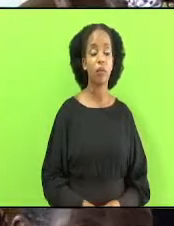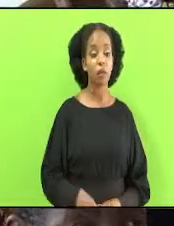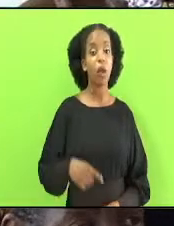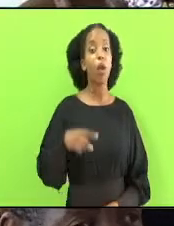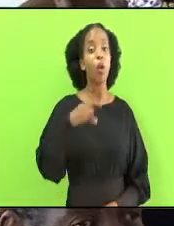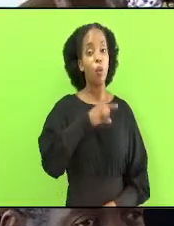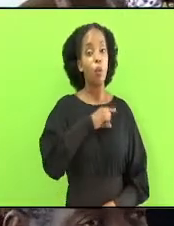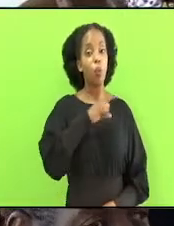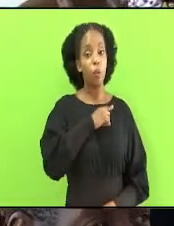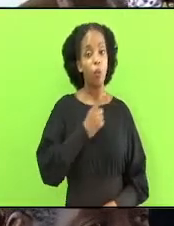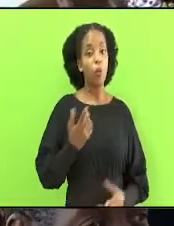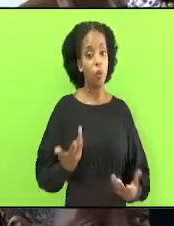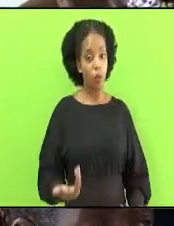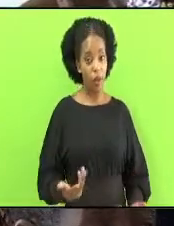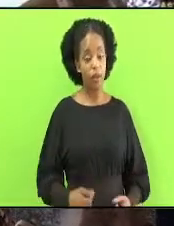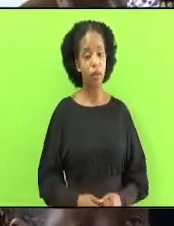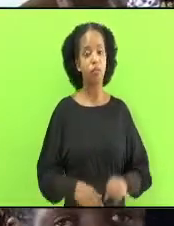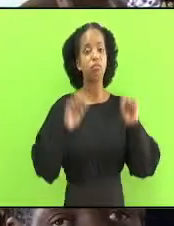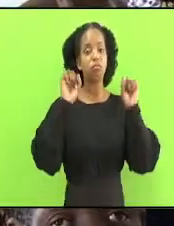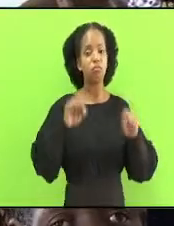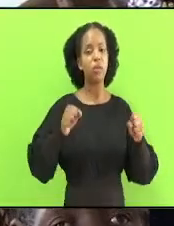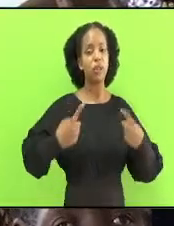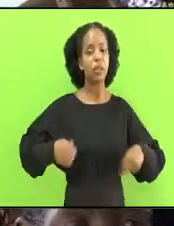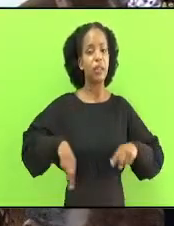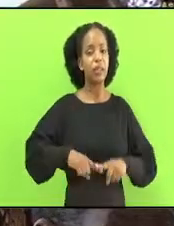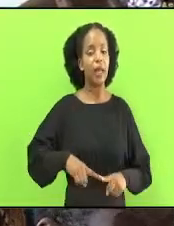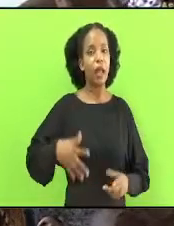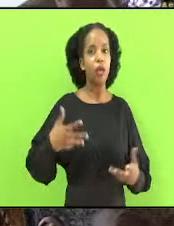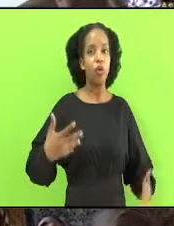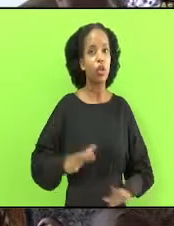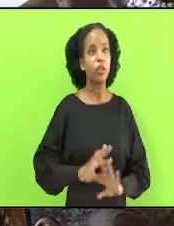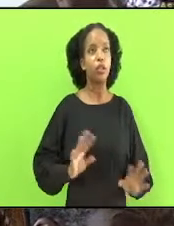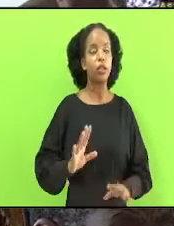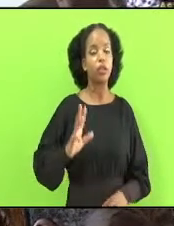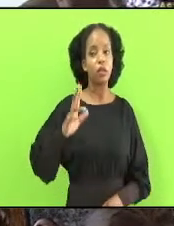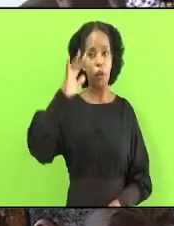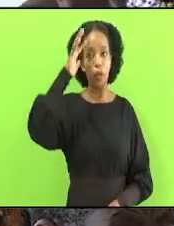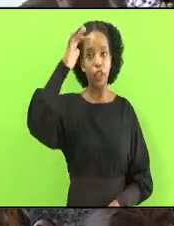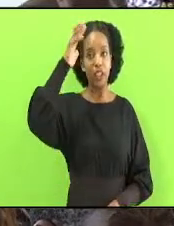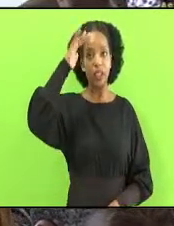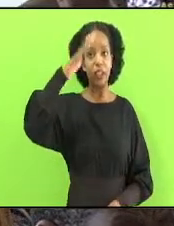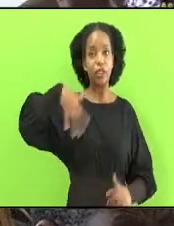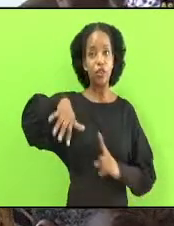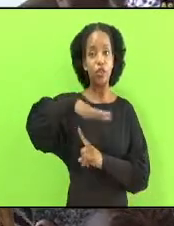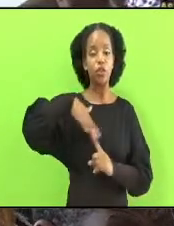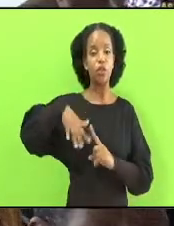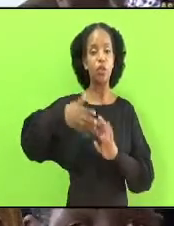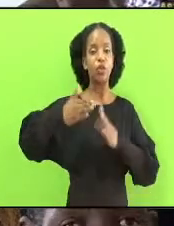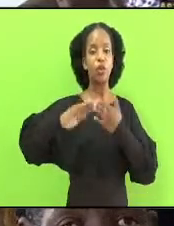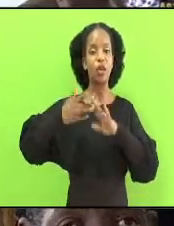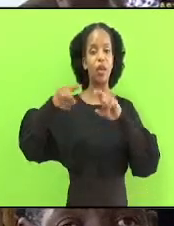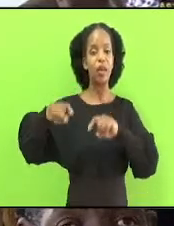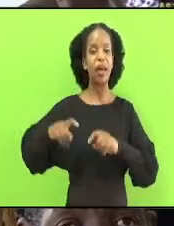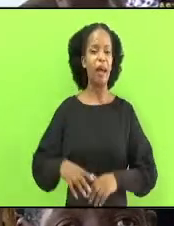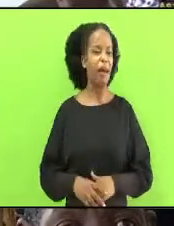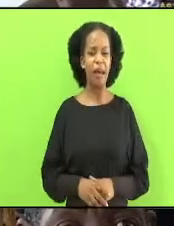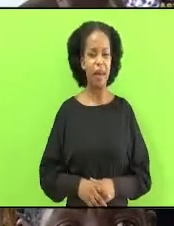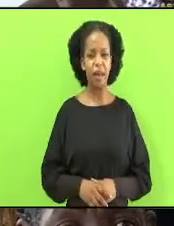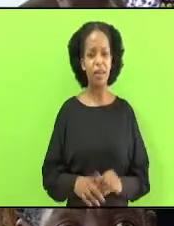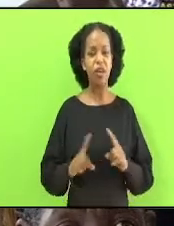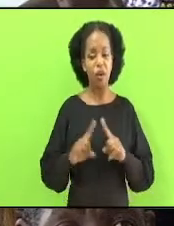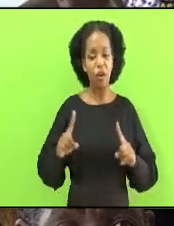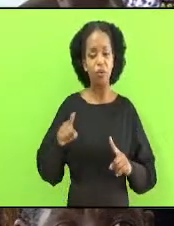don't take to consideration about that society, but they also contribute a lot more